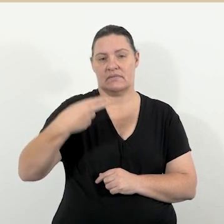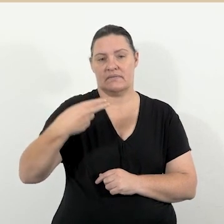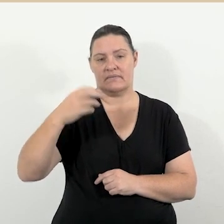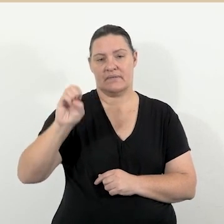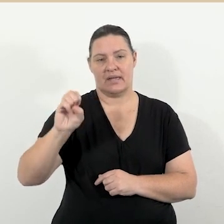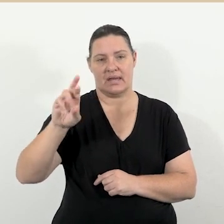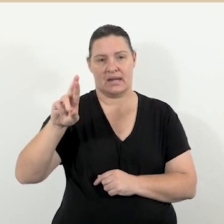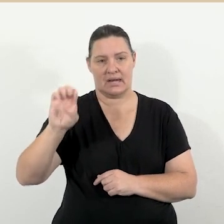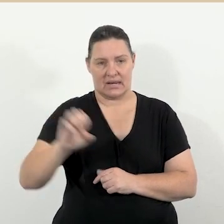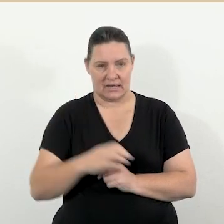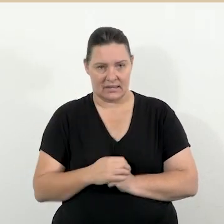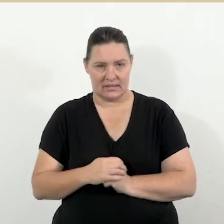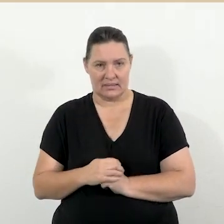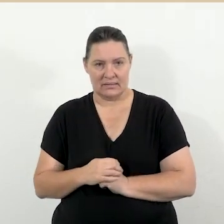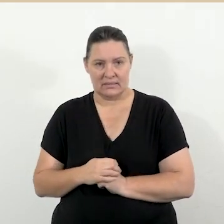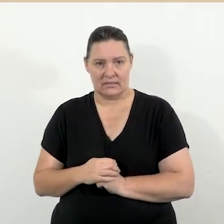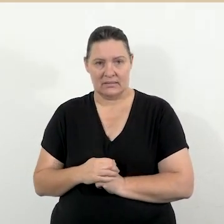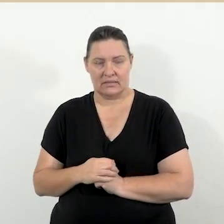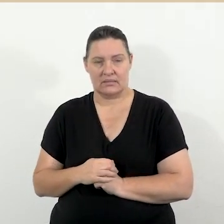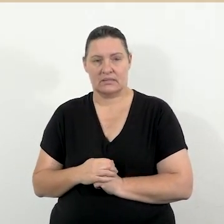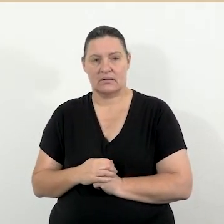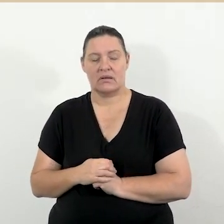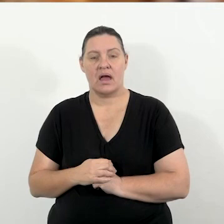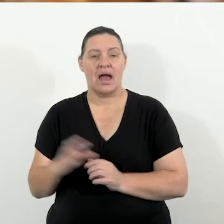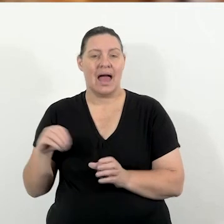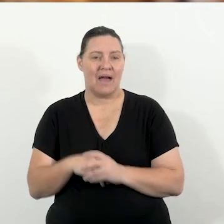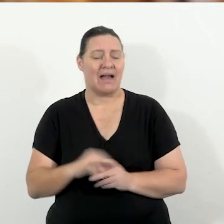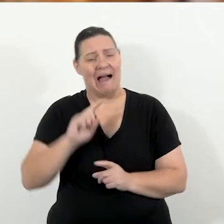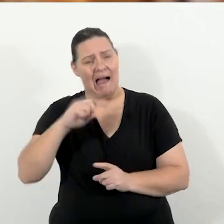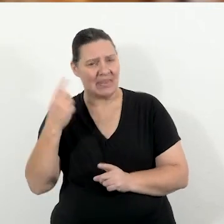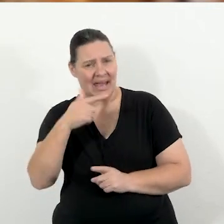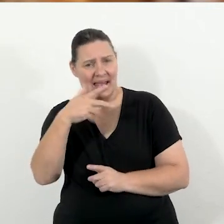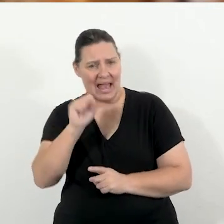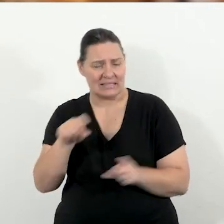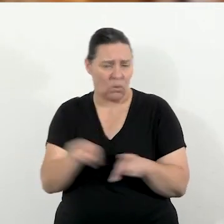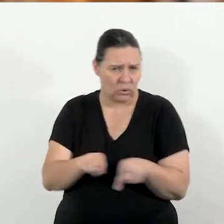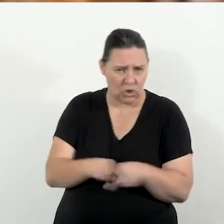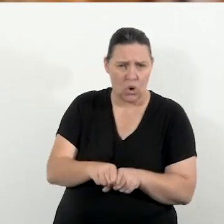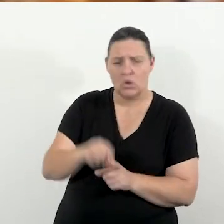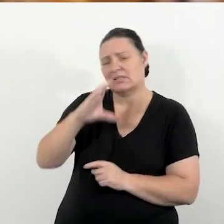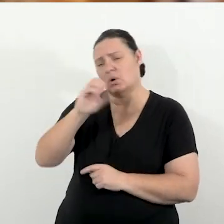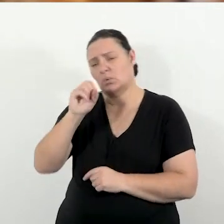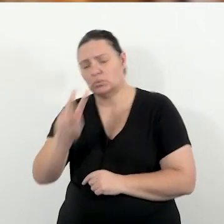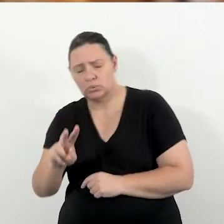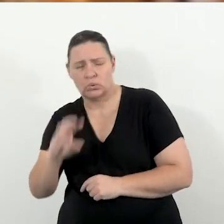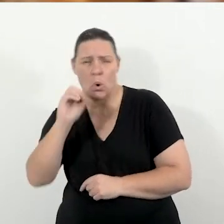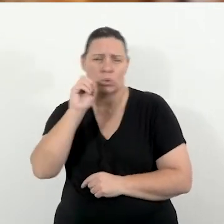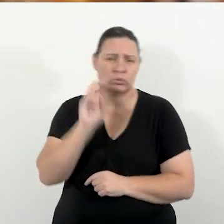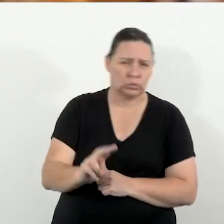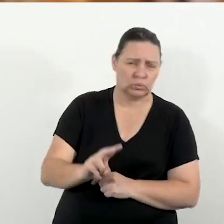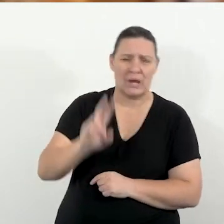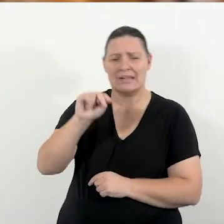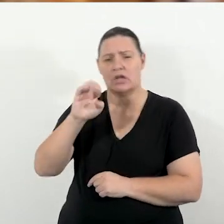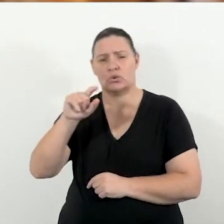atmosphere. Please remember that the atmosphere consists of other gases such as carbon dioxide, oxygen, and